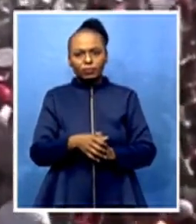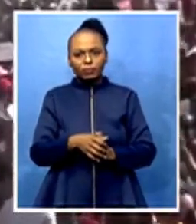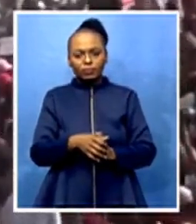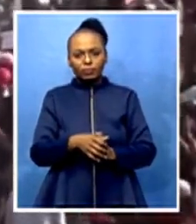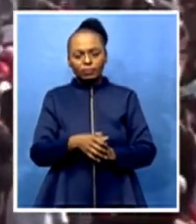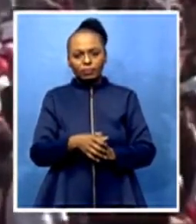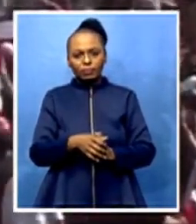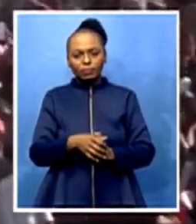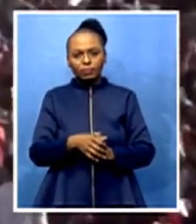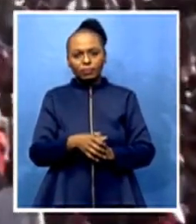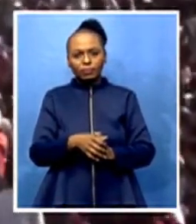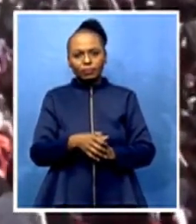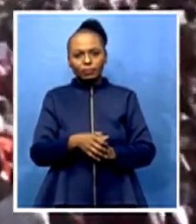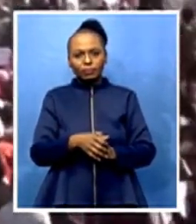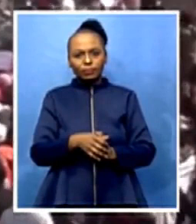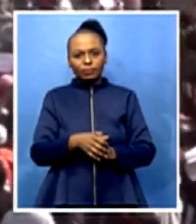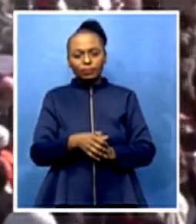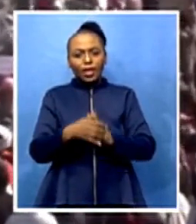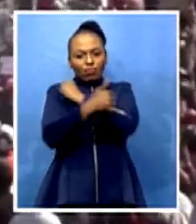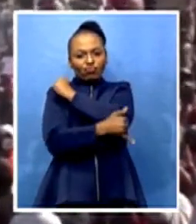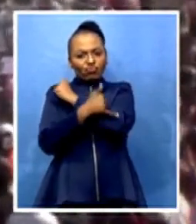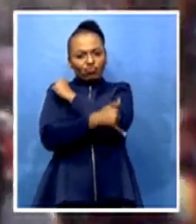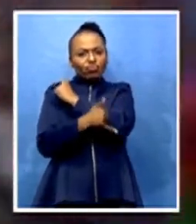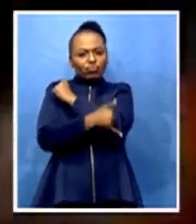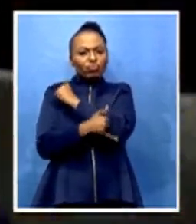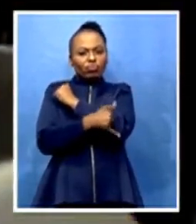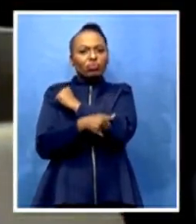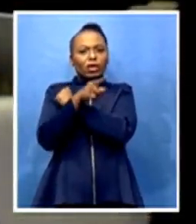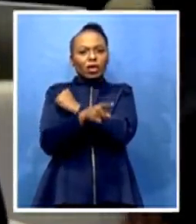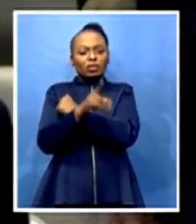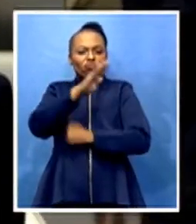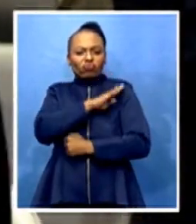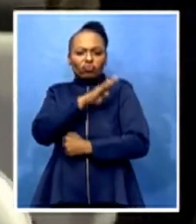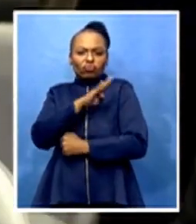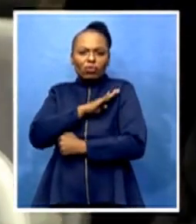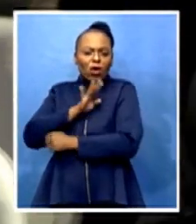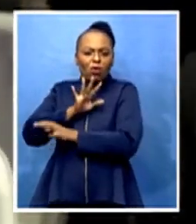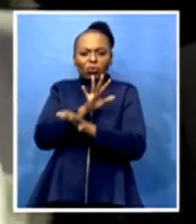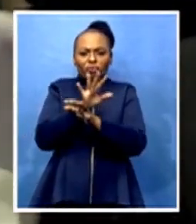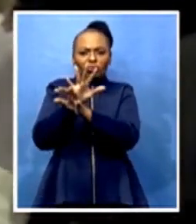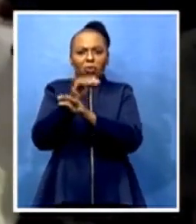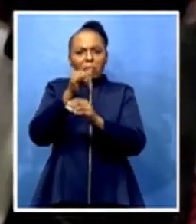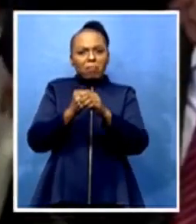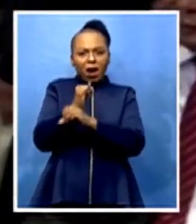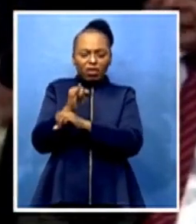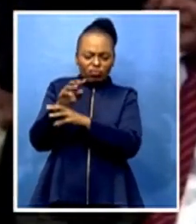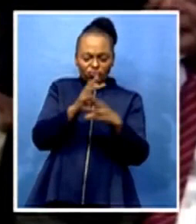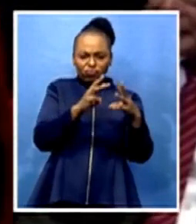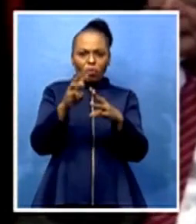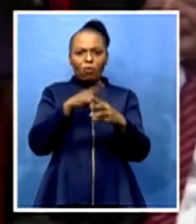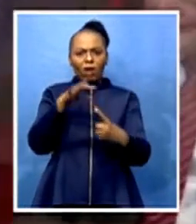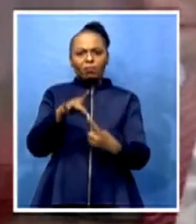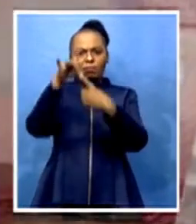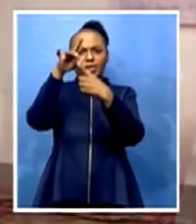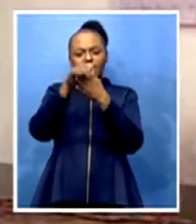A country in turmoil since the army seized power earlier this month, detaining the elected leadership, including Nobel Peace Laureate Aung San